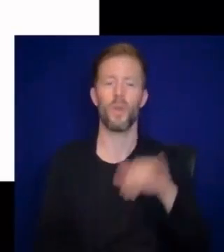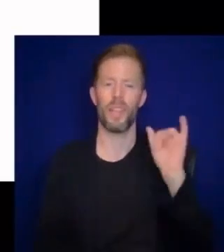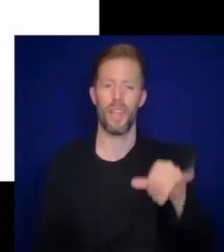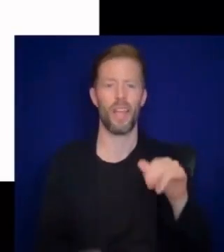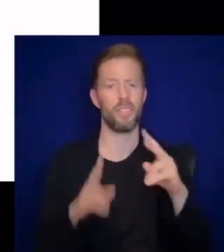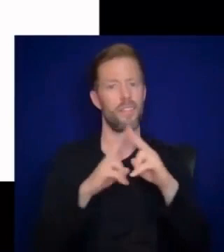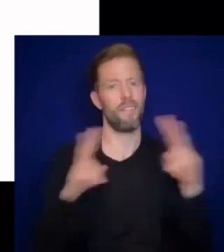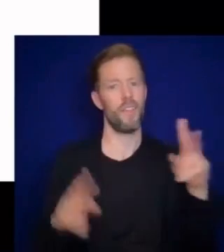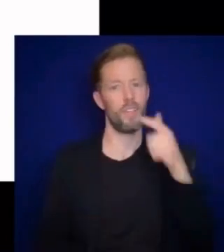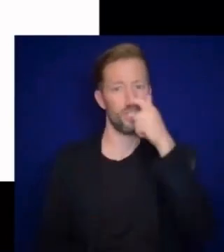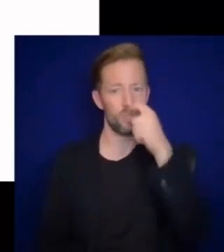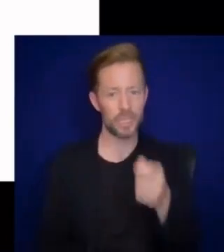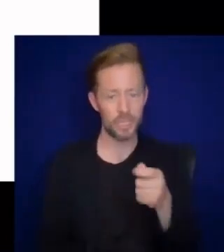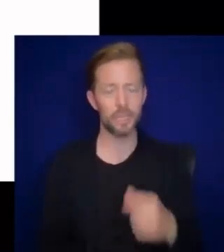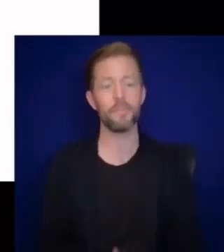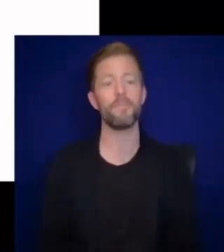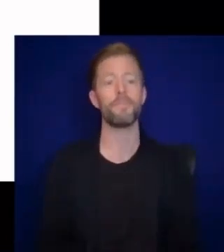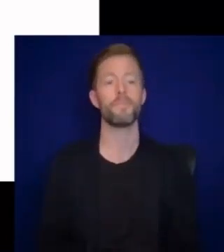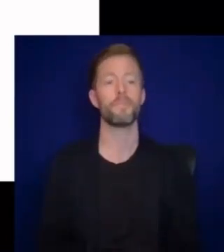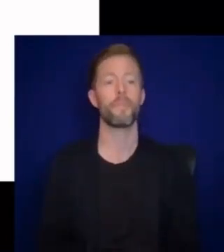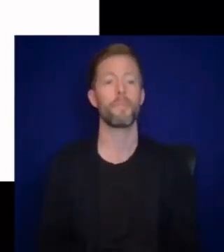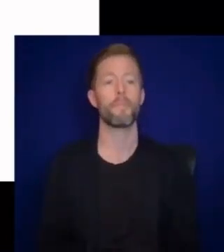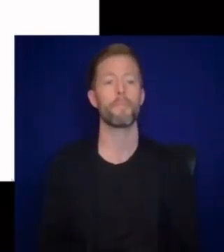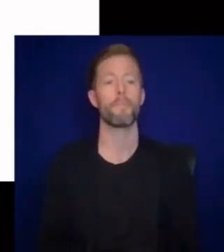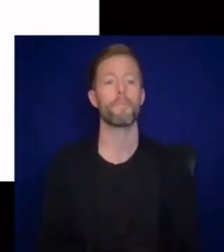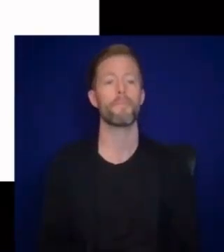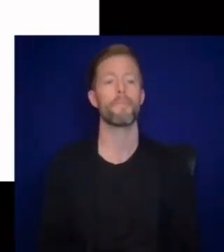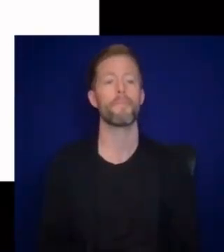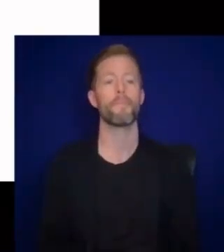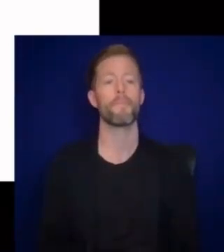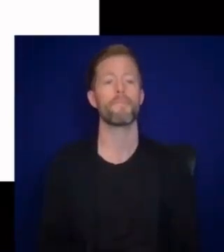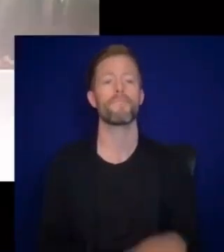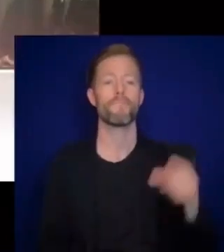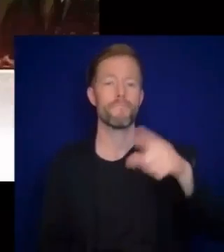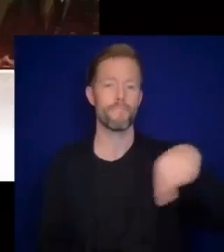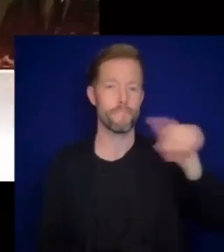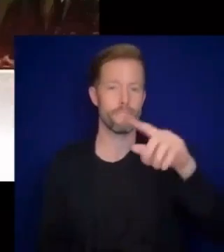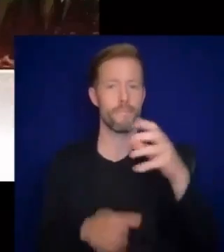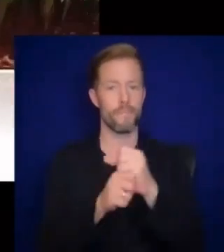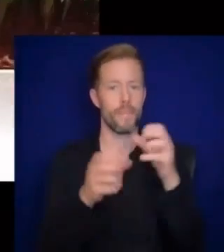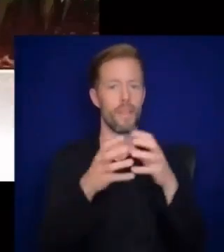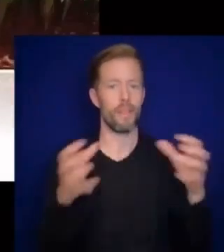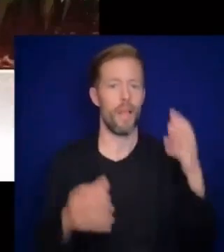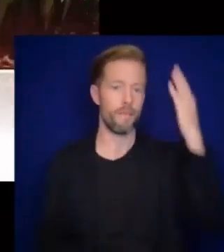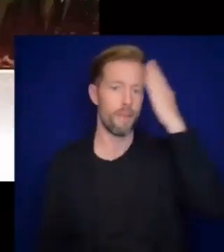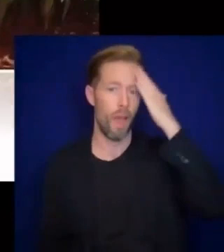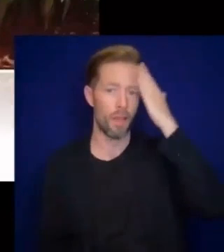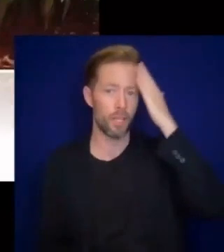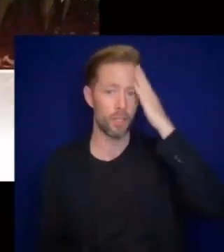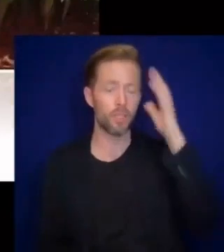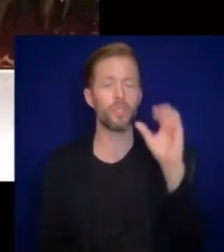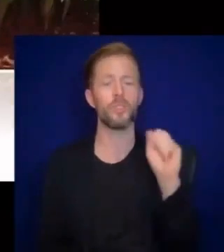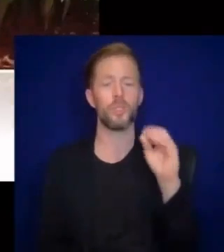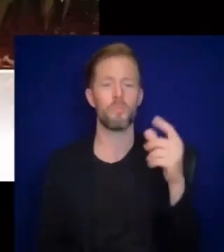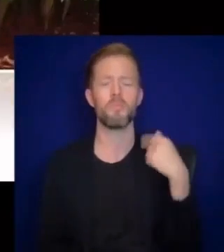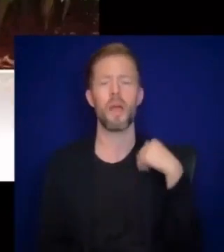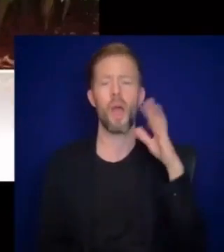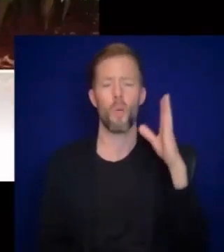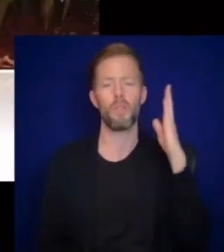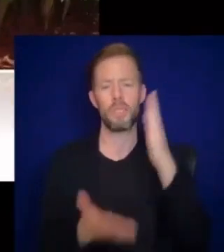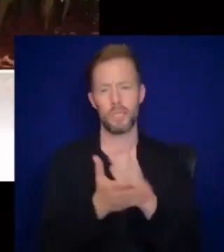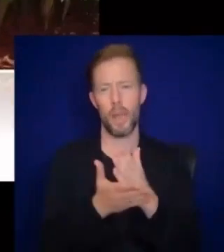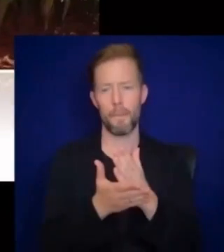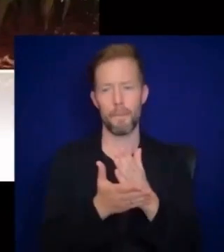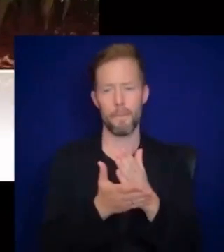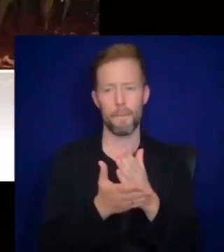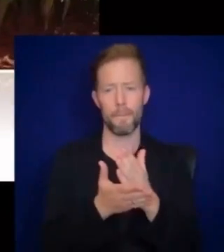is very, very interesting because they got a lot of knowledge. So I'm going